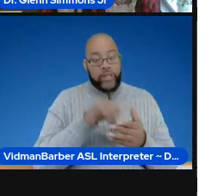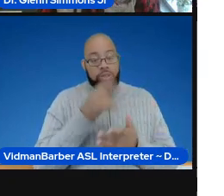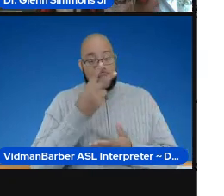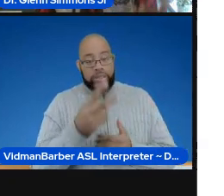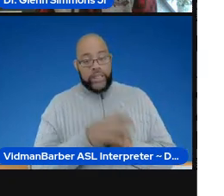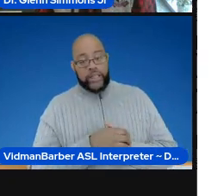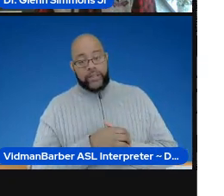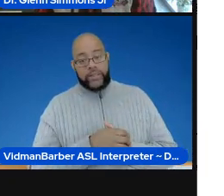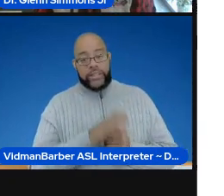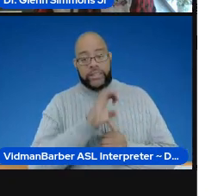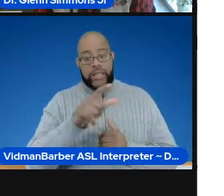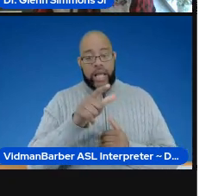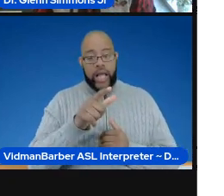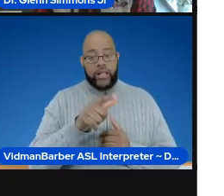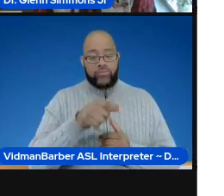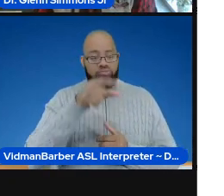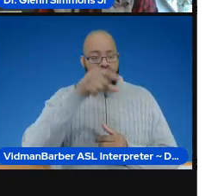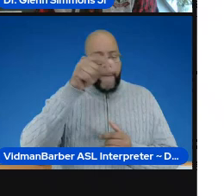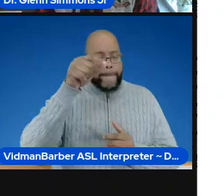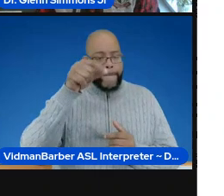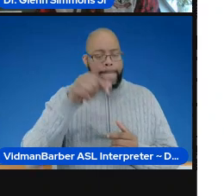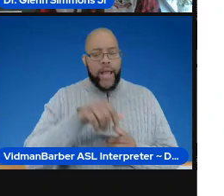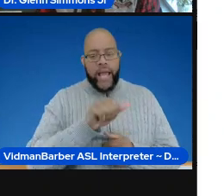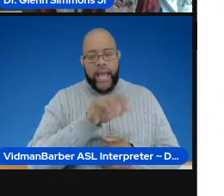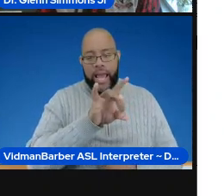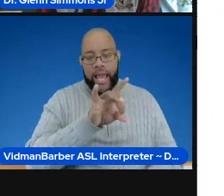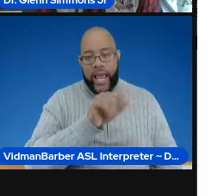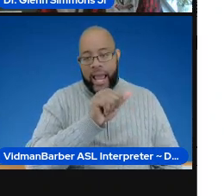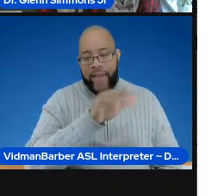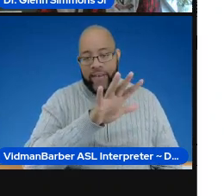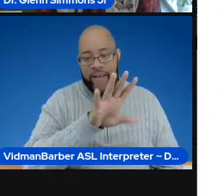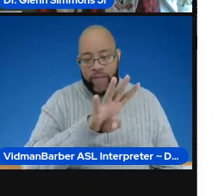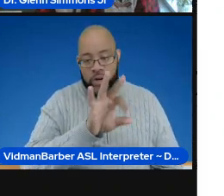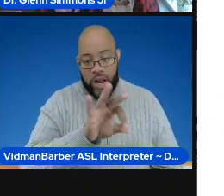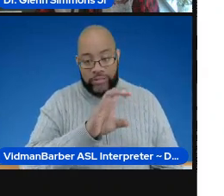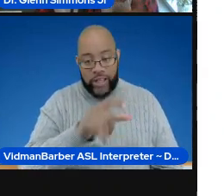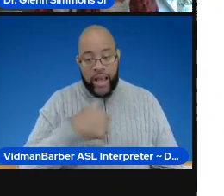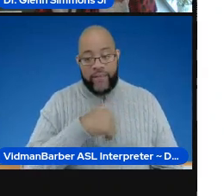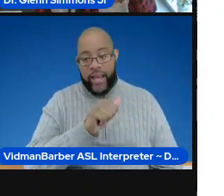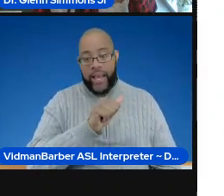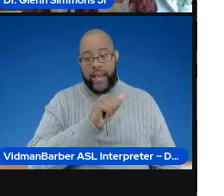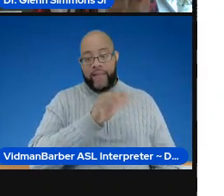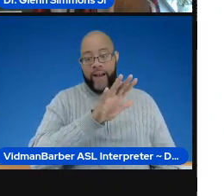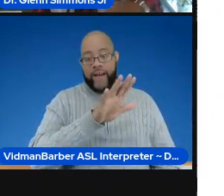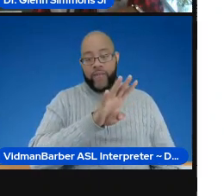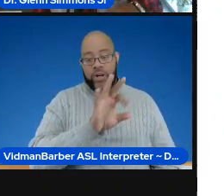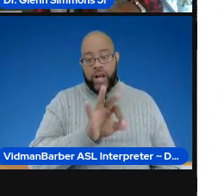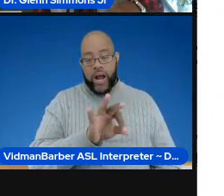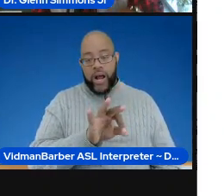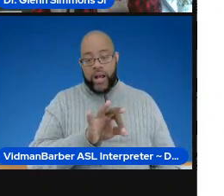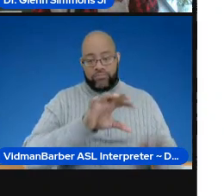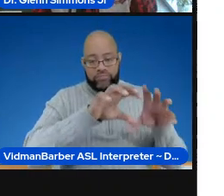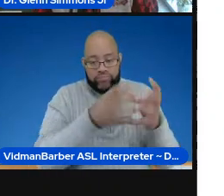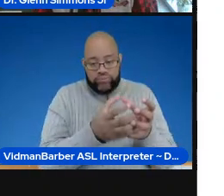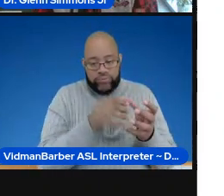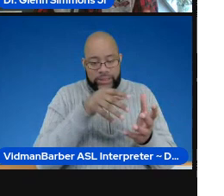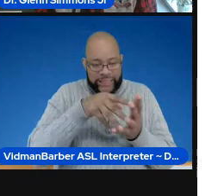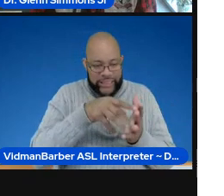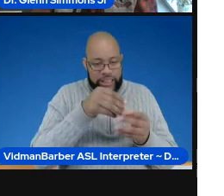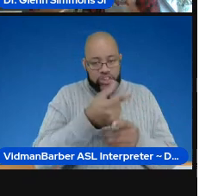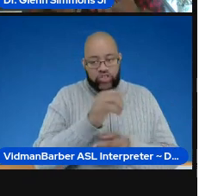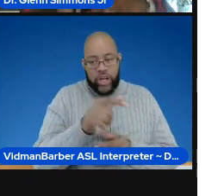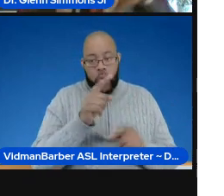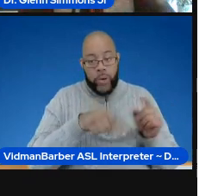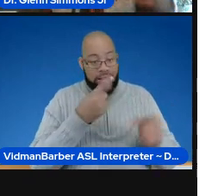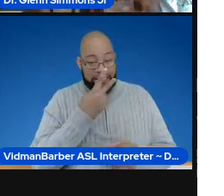just a cell-latent droplet of just A549 cells. And here you have an A549 spheroid that's embedded within the hydrogel. And what you